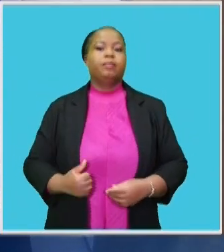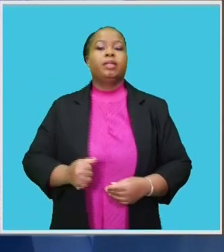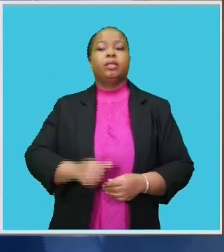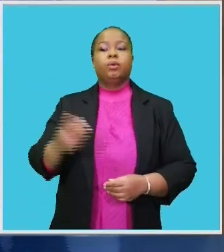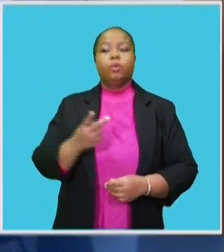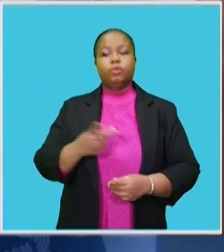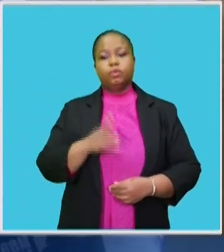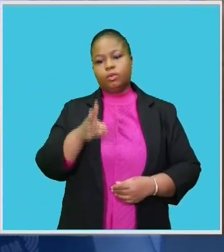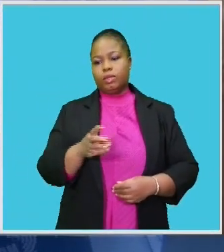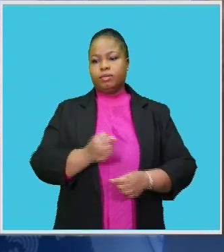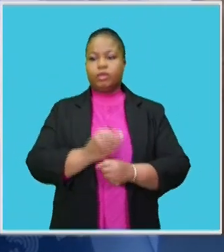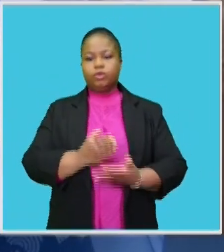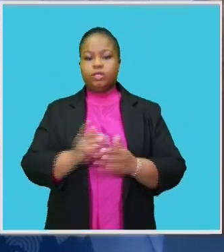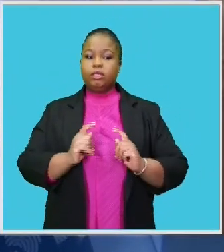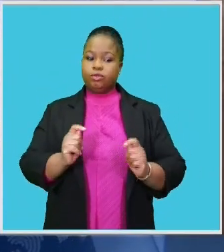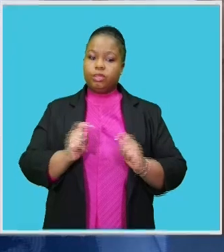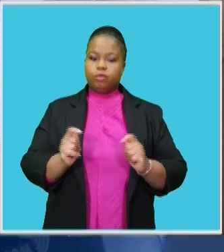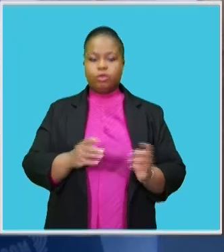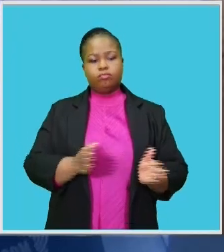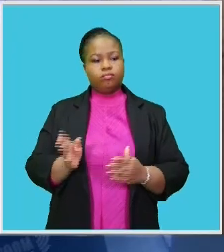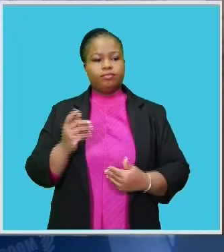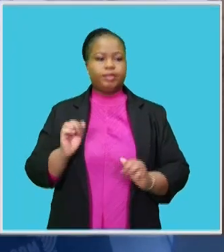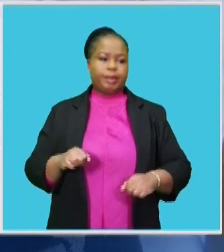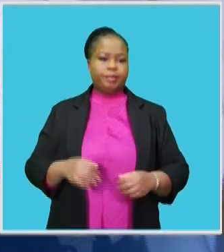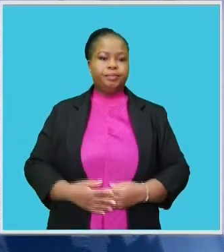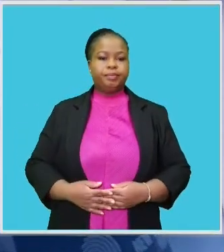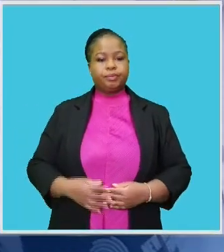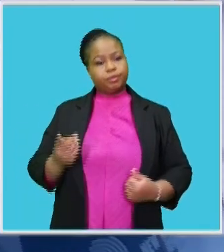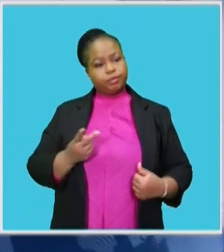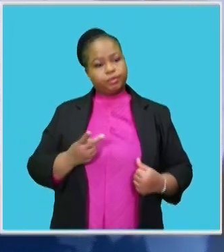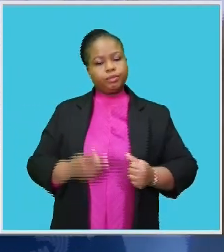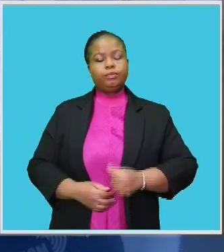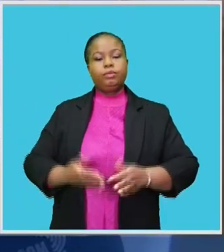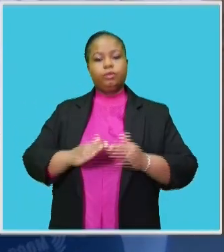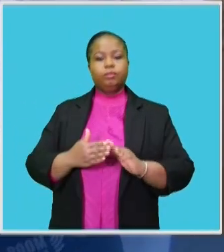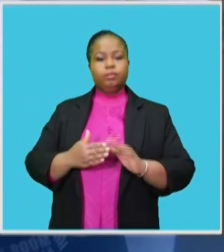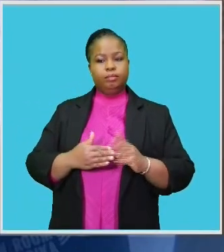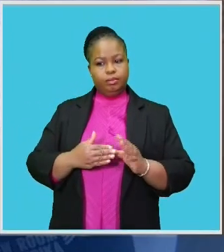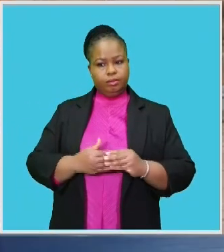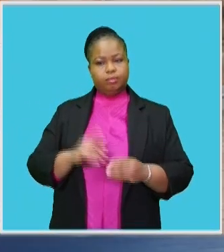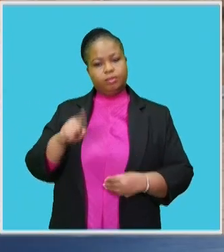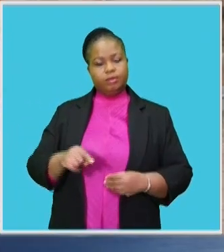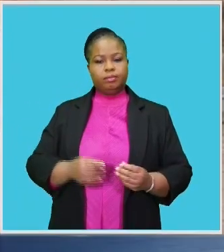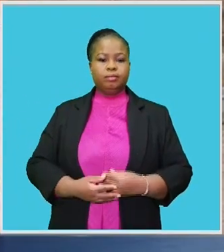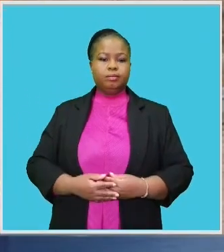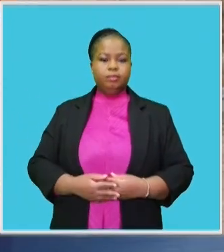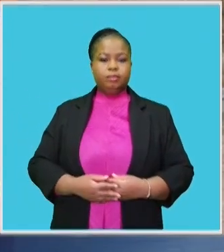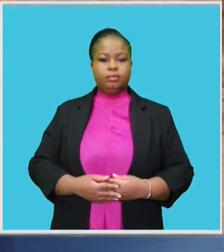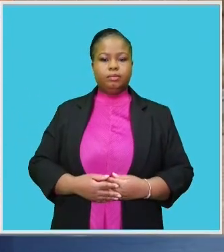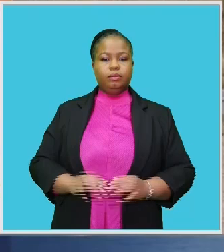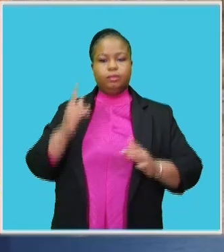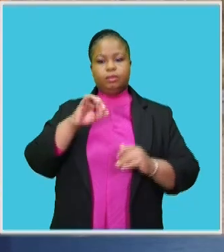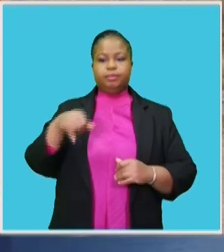time allow for transport to move through, and also allow for residential to take place. Usodolophu